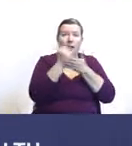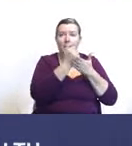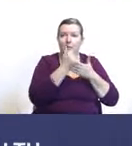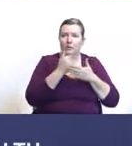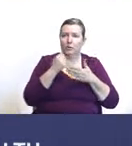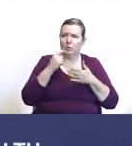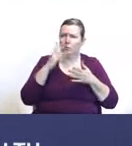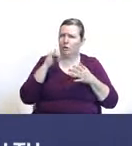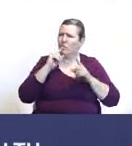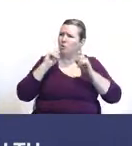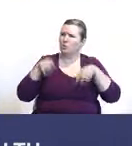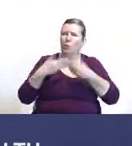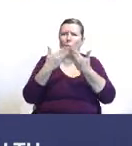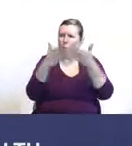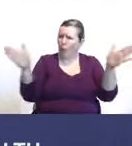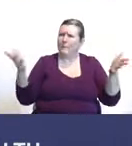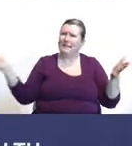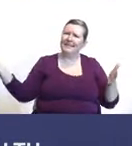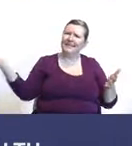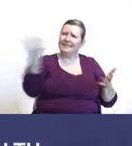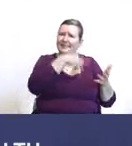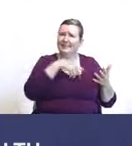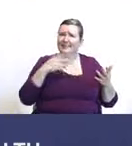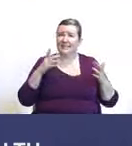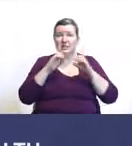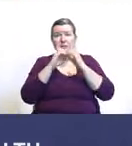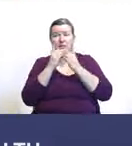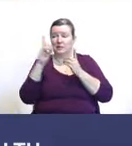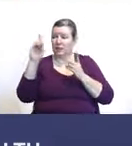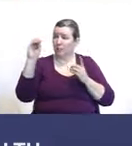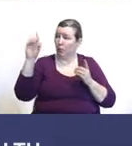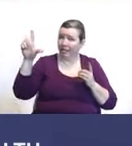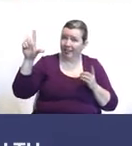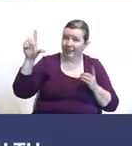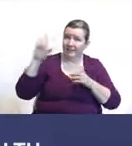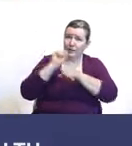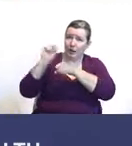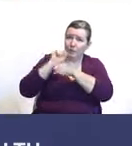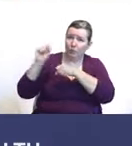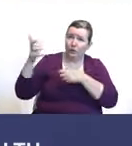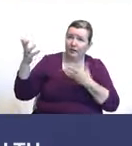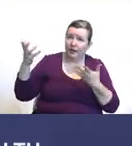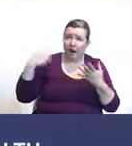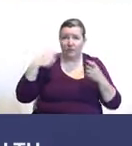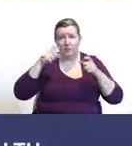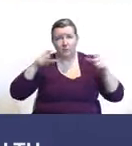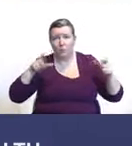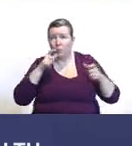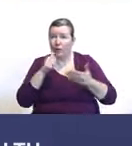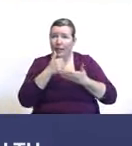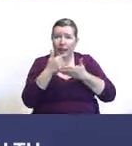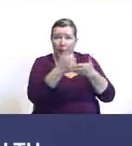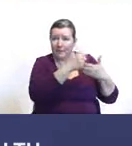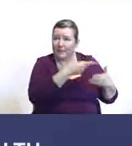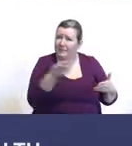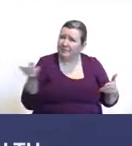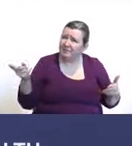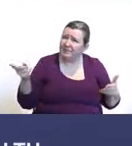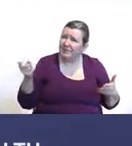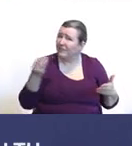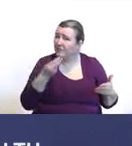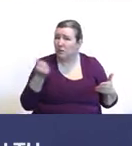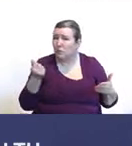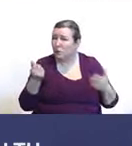now? If the Labor Department has 10 people working on claims with an unusual twist, why not 50 or